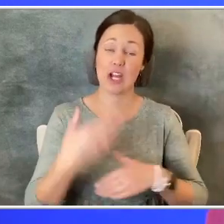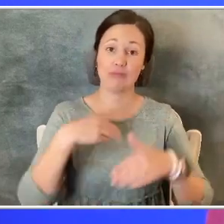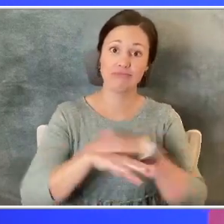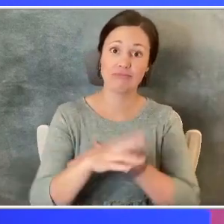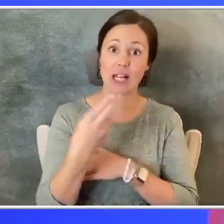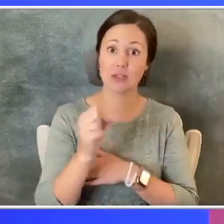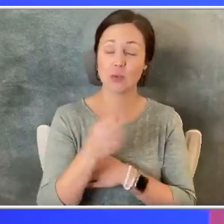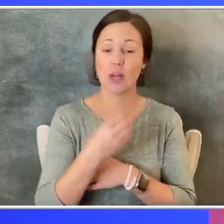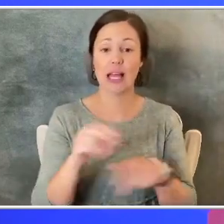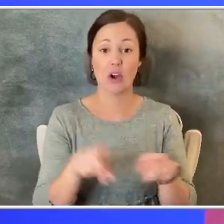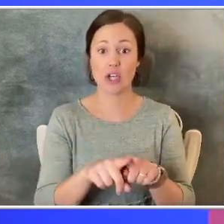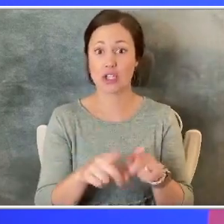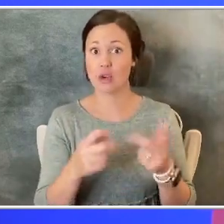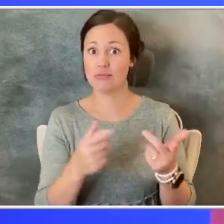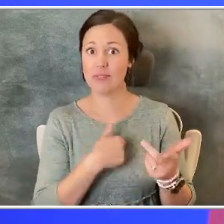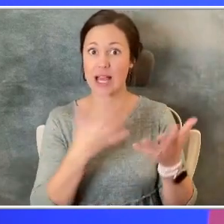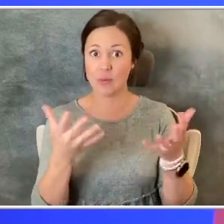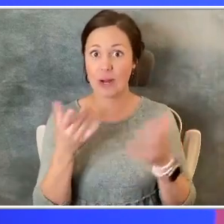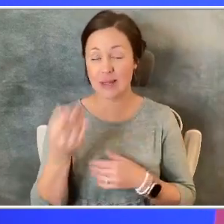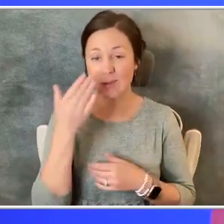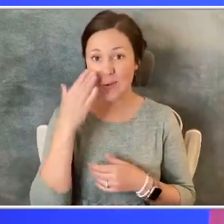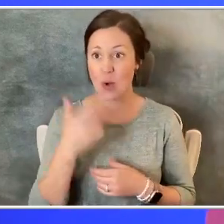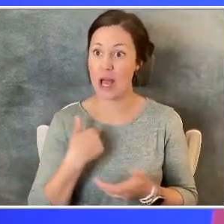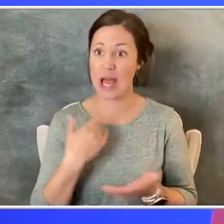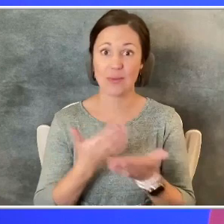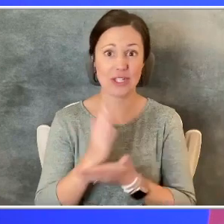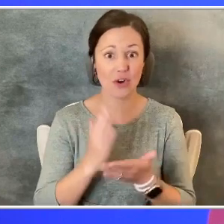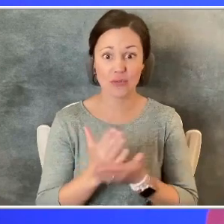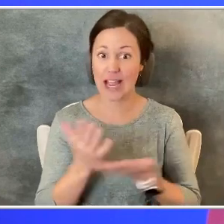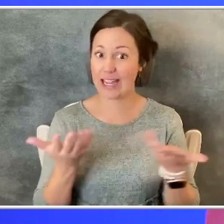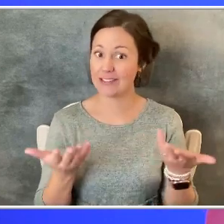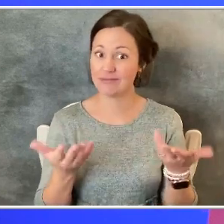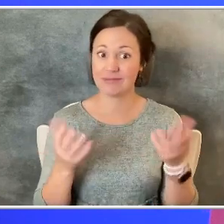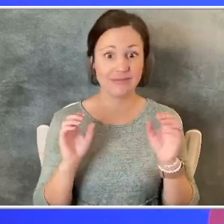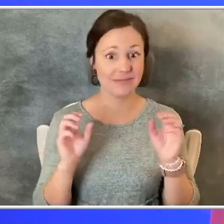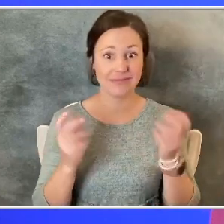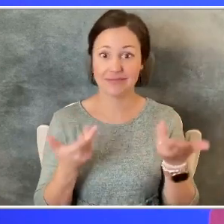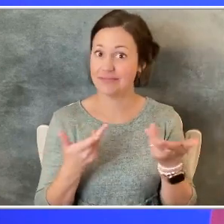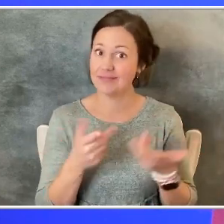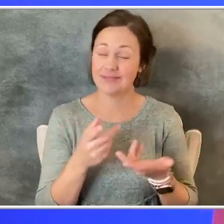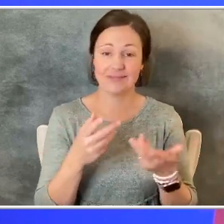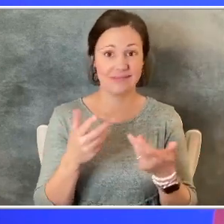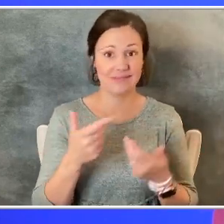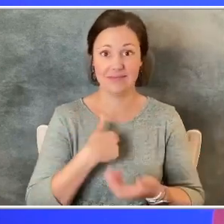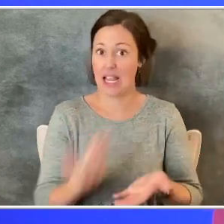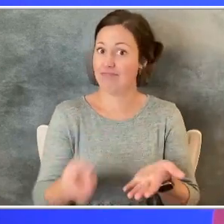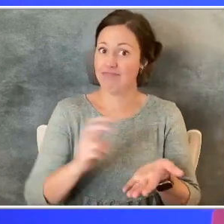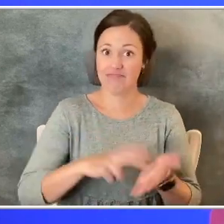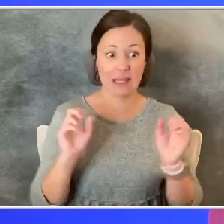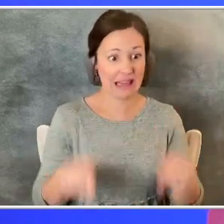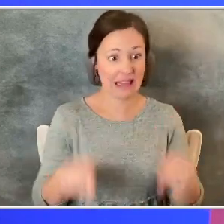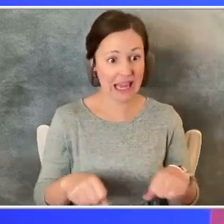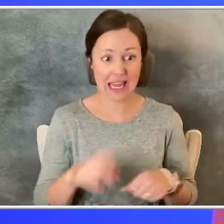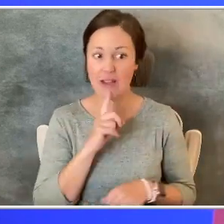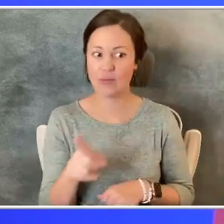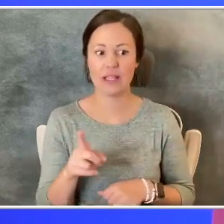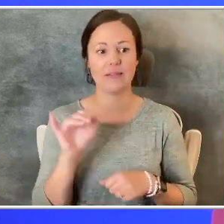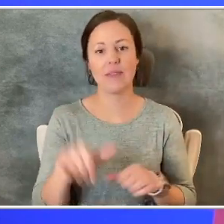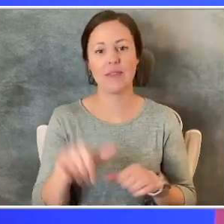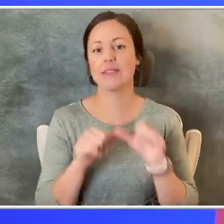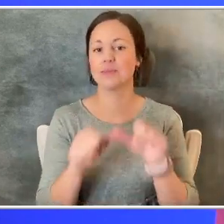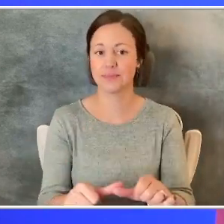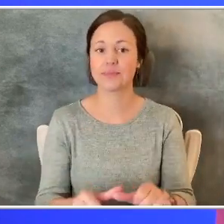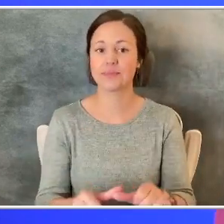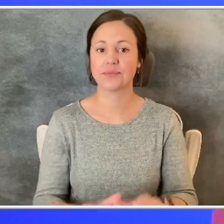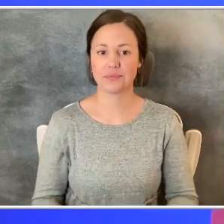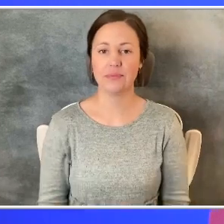was okay, I could get up and go, Mom was okay, let's get things done, and that's just what we continued to do. So I knew it was there.